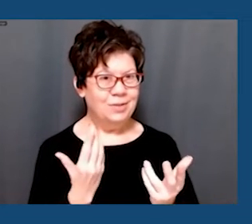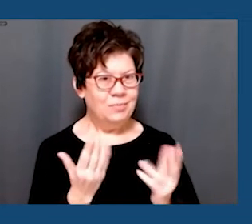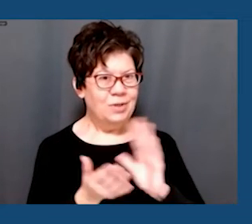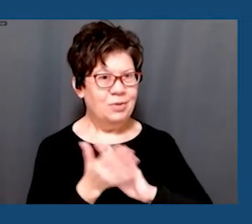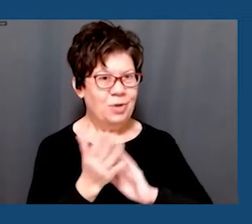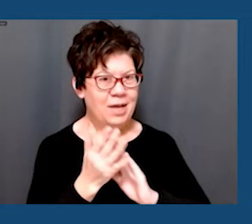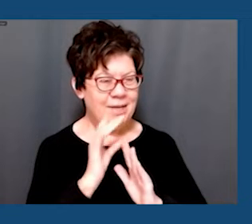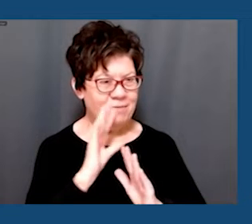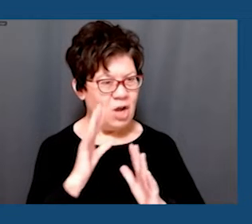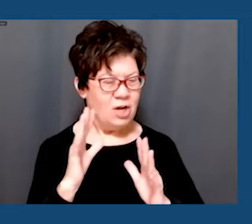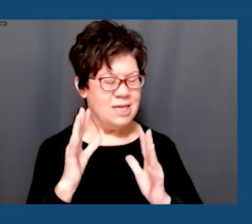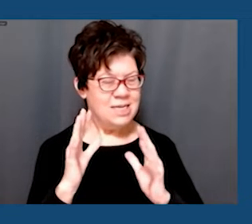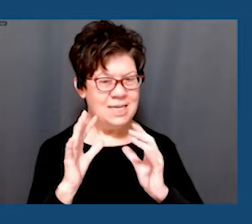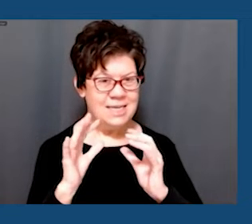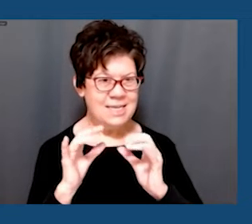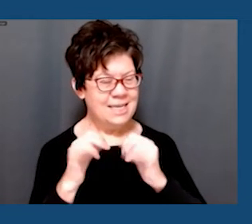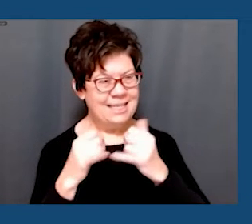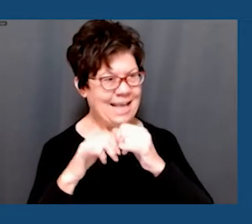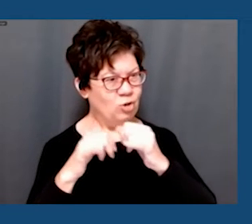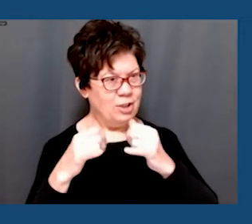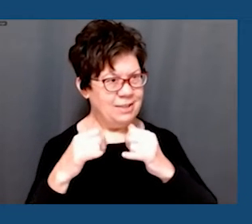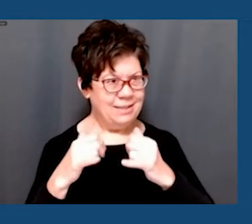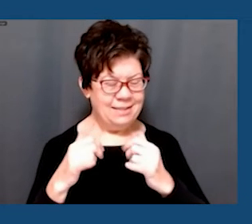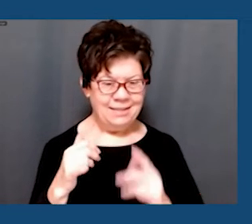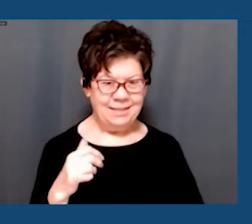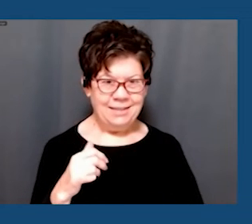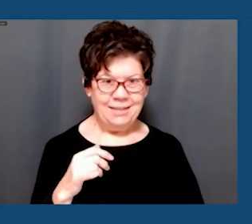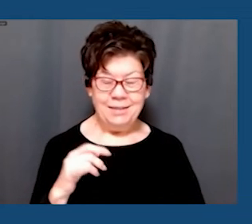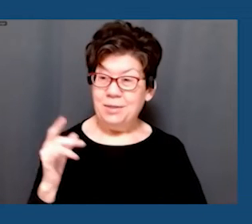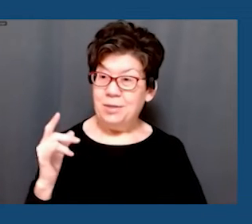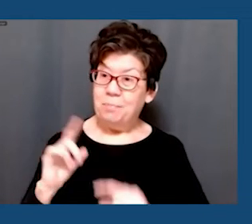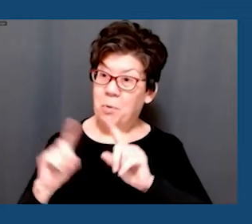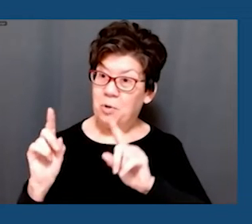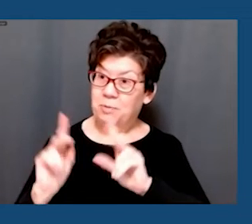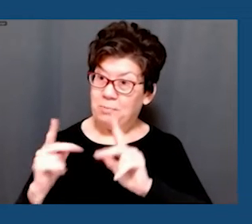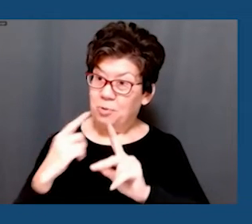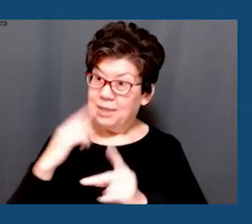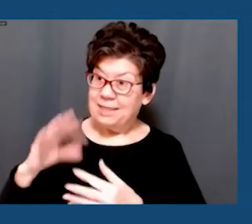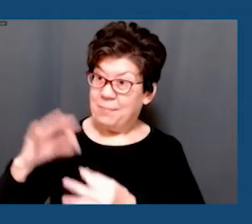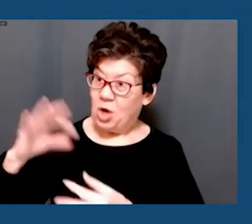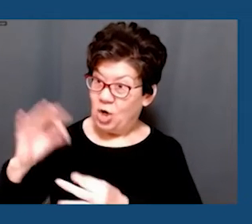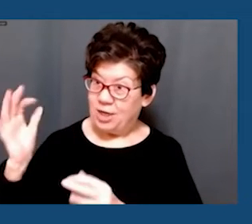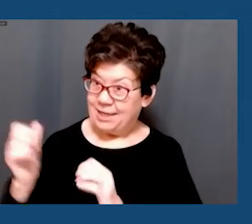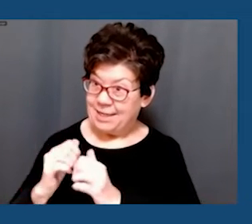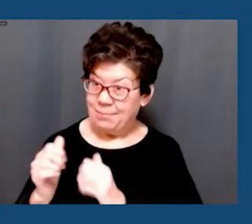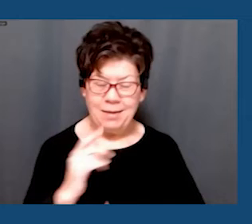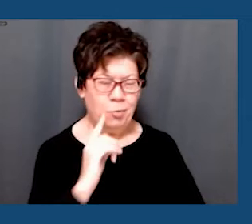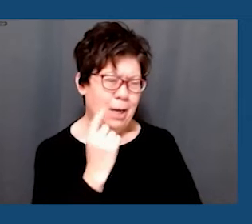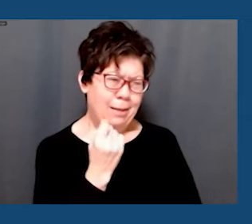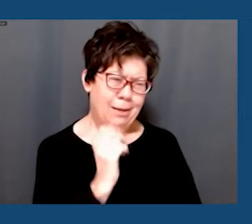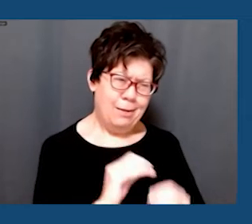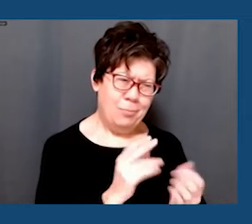contentious primary election. That's Usually right. people say spirited, but you said contentious. I'm a little more honest than most.